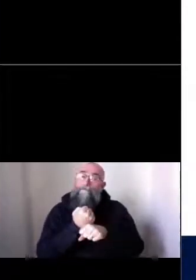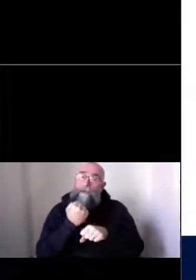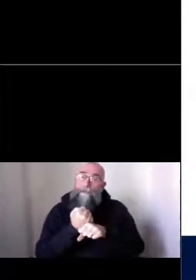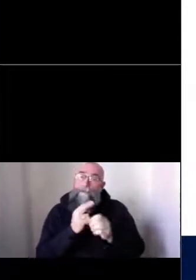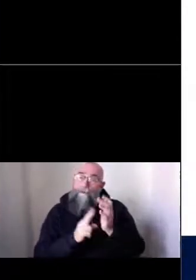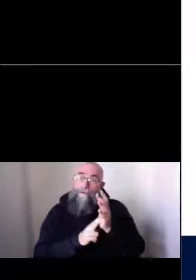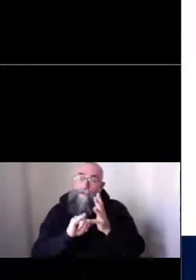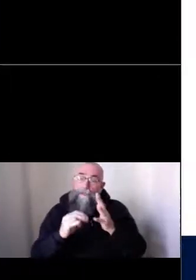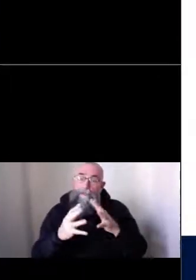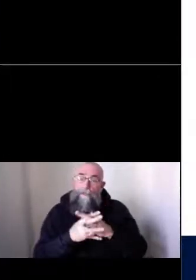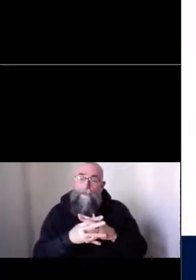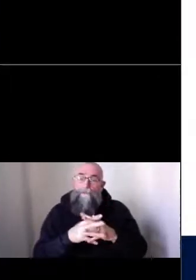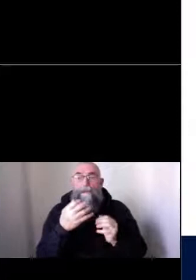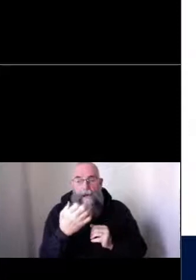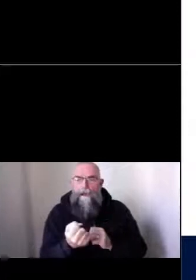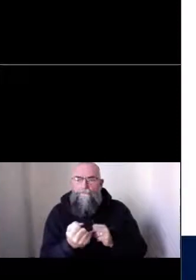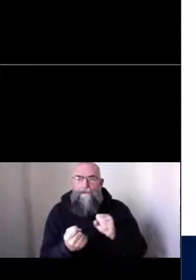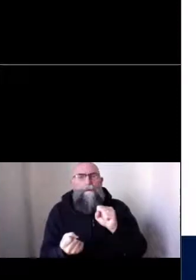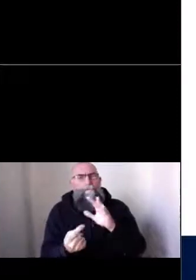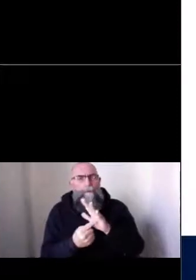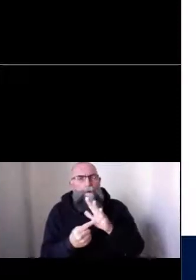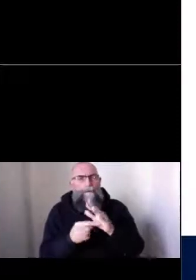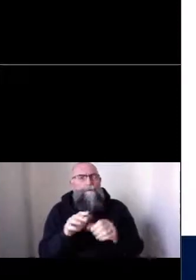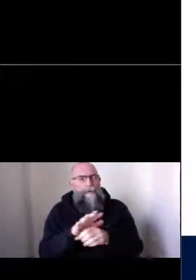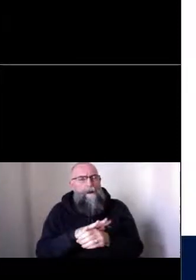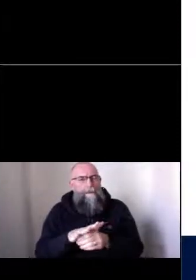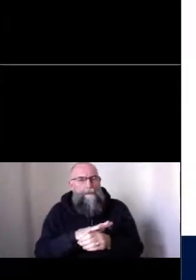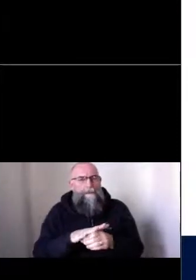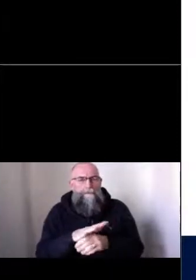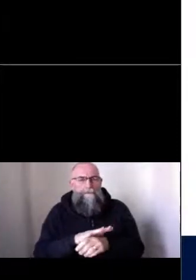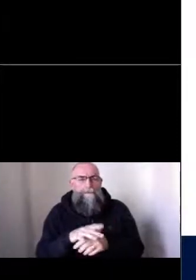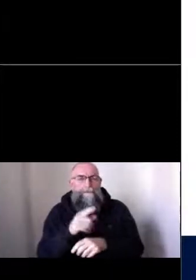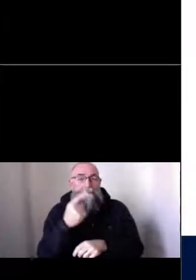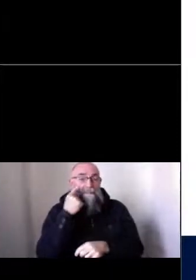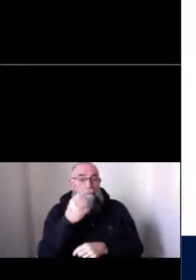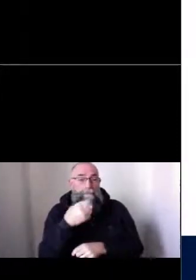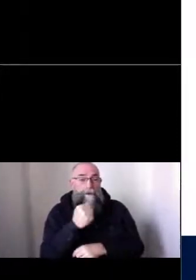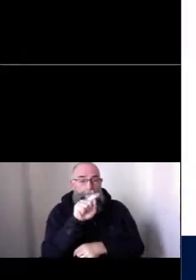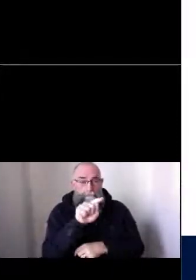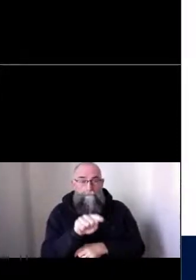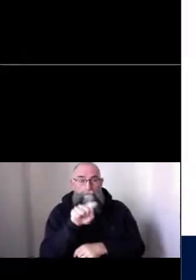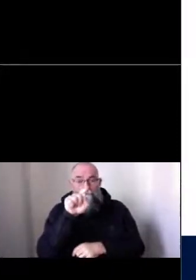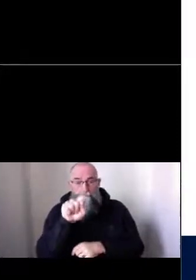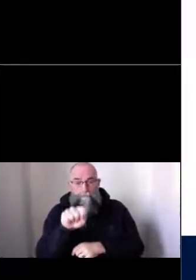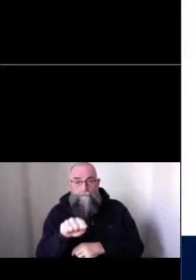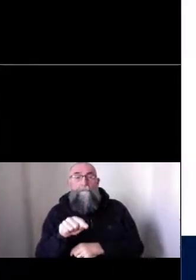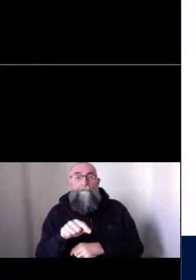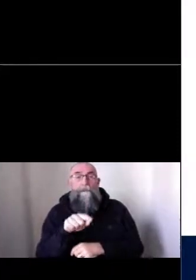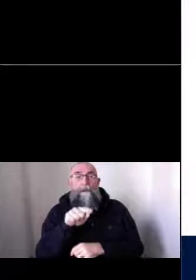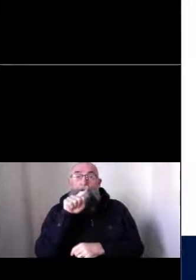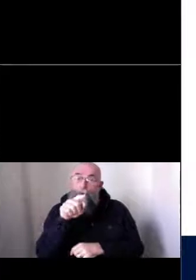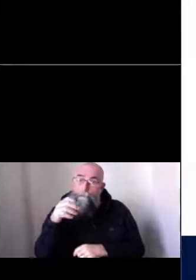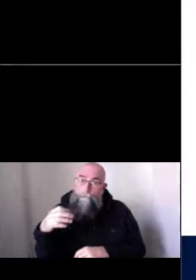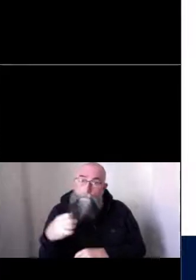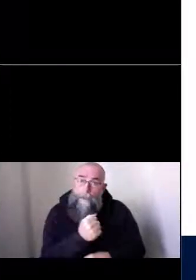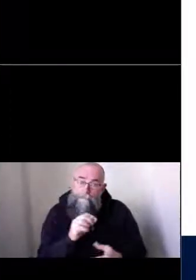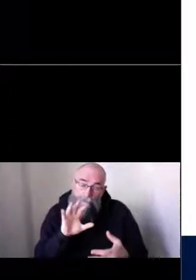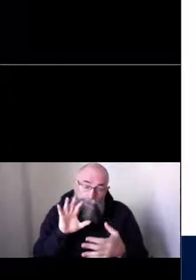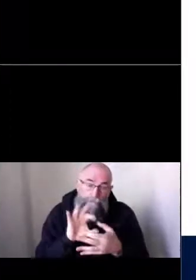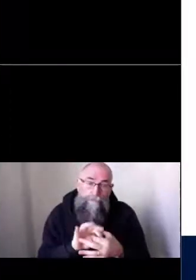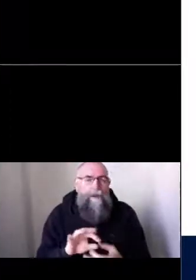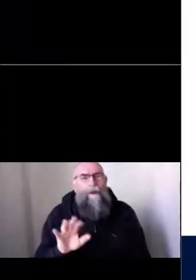key priority areas, which are listed up on the slide. It's not mandatory to engage any of